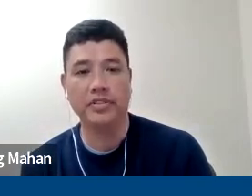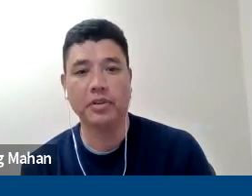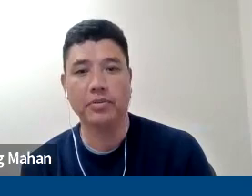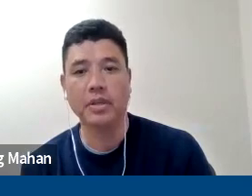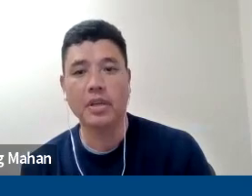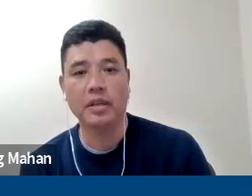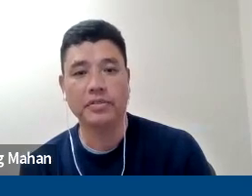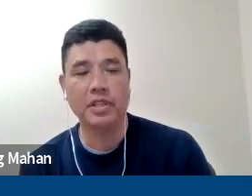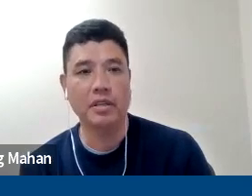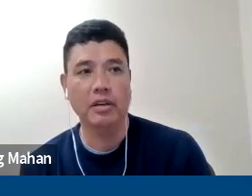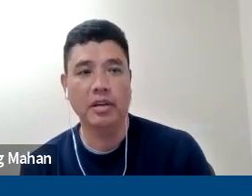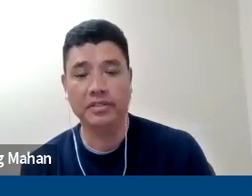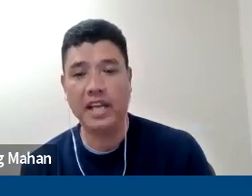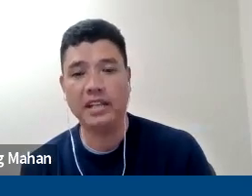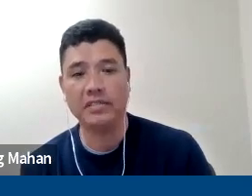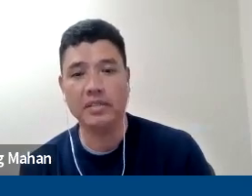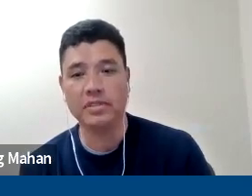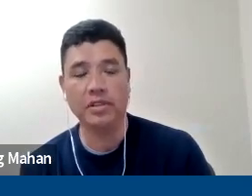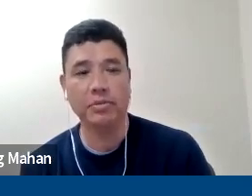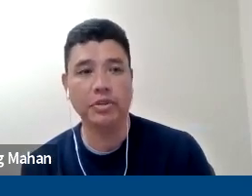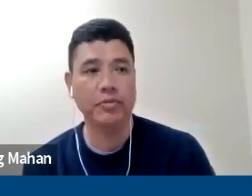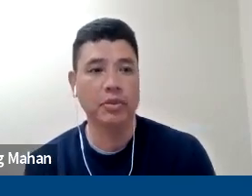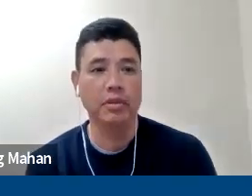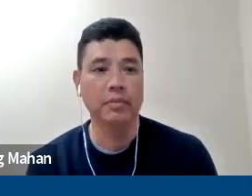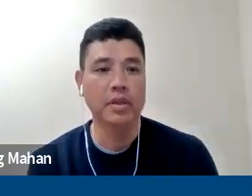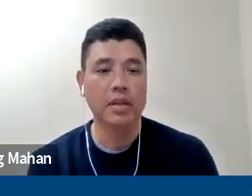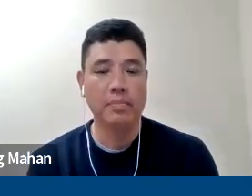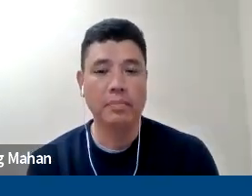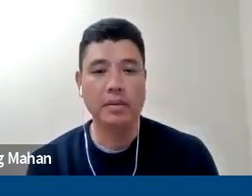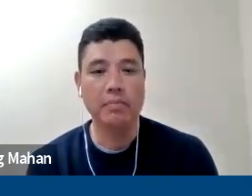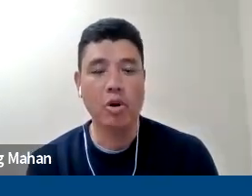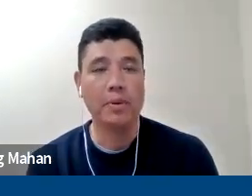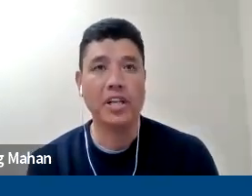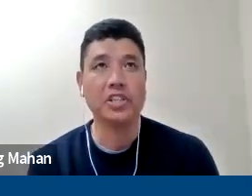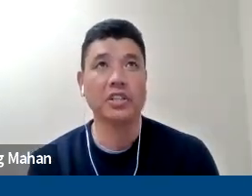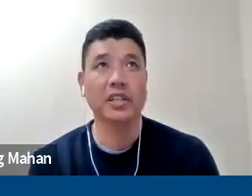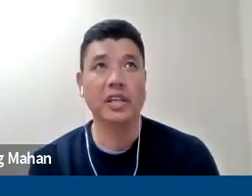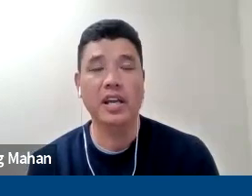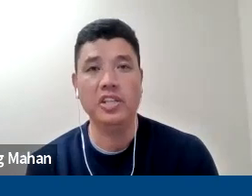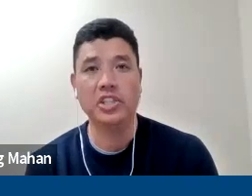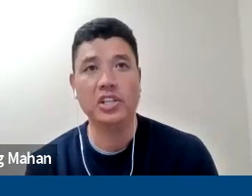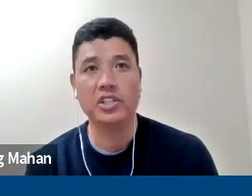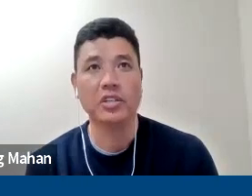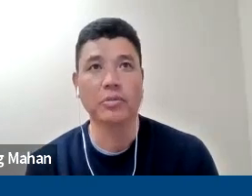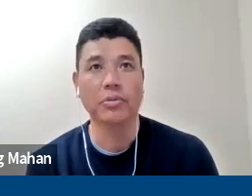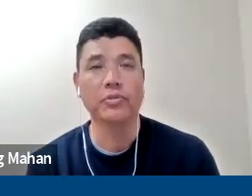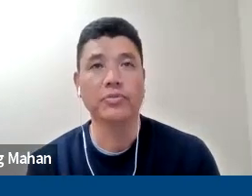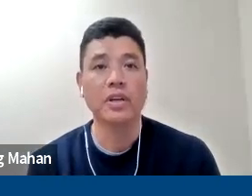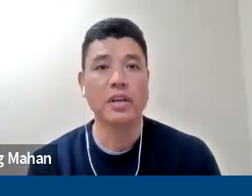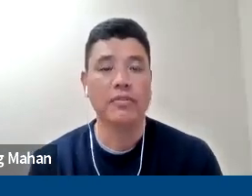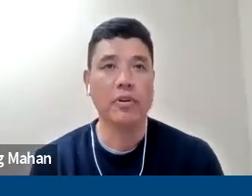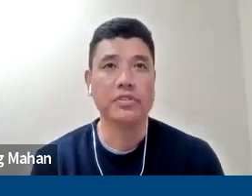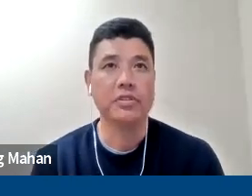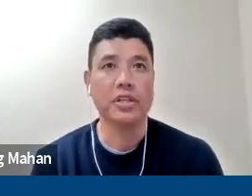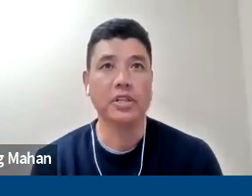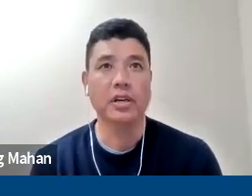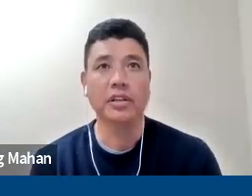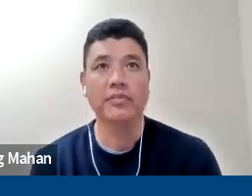Thanks, So Doug. you're welcome, Sam, and thank you, Tina, for the question. We can chalk it up to the capriciousness of